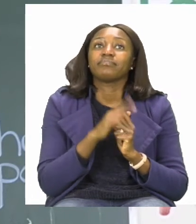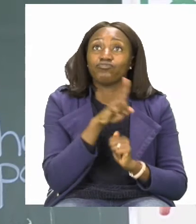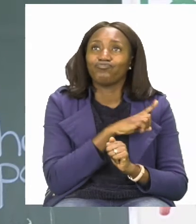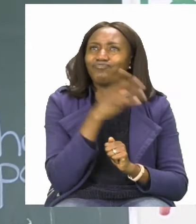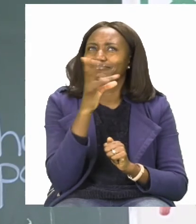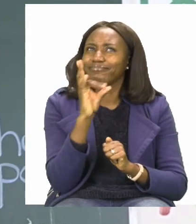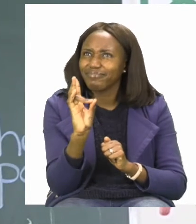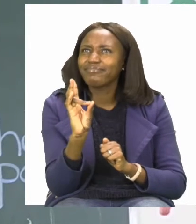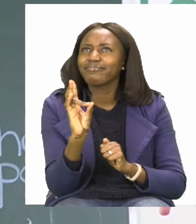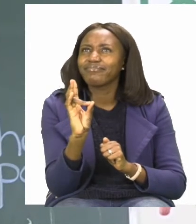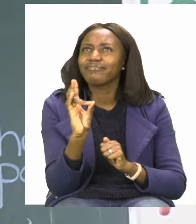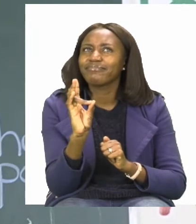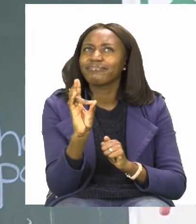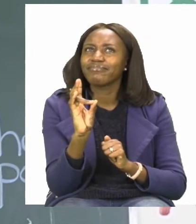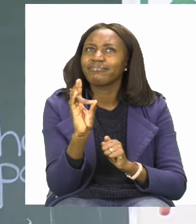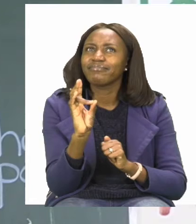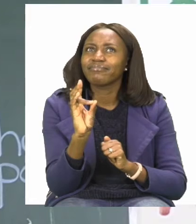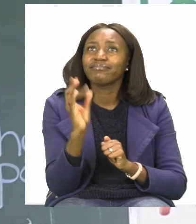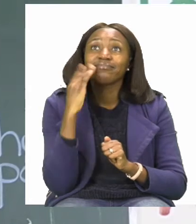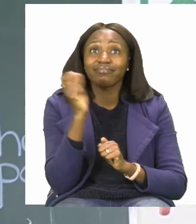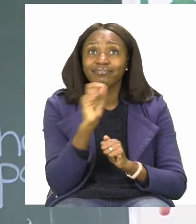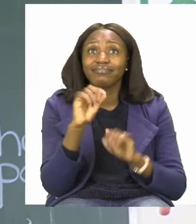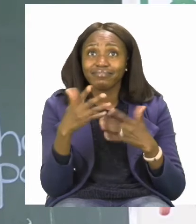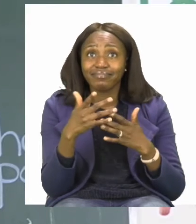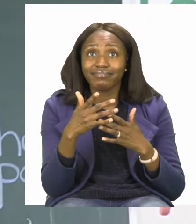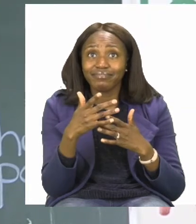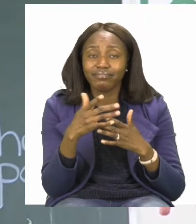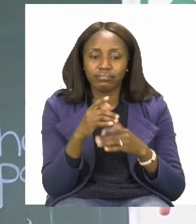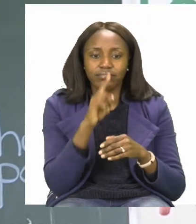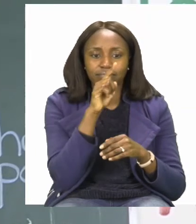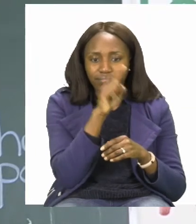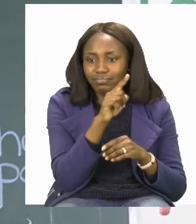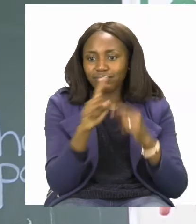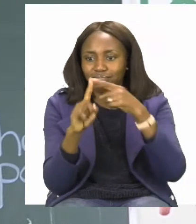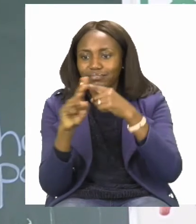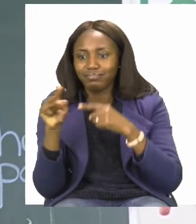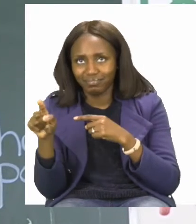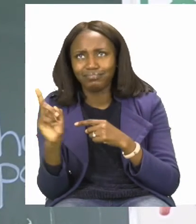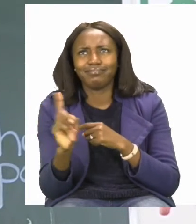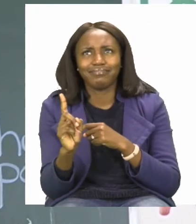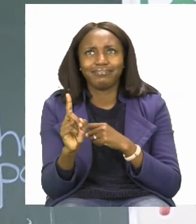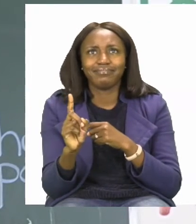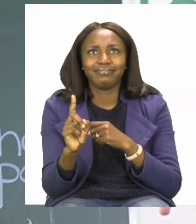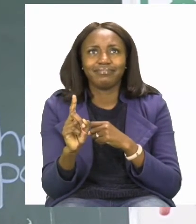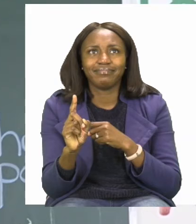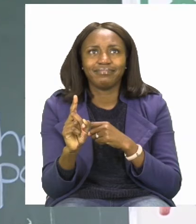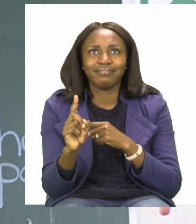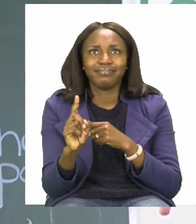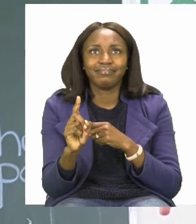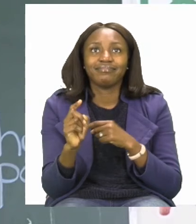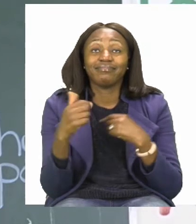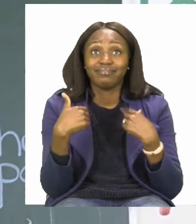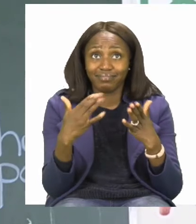17. 17, when written, is dash plus dash. We start with our